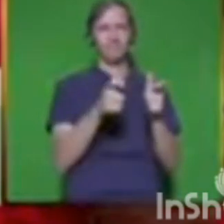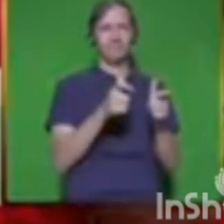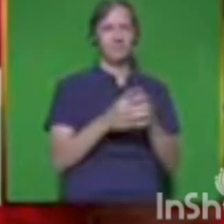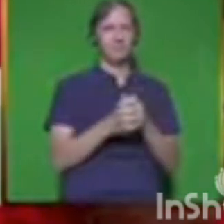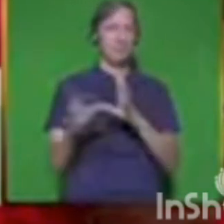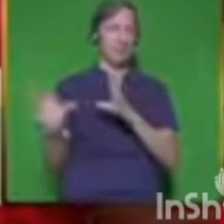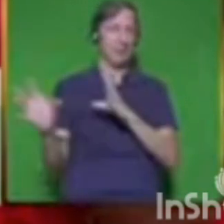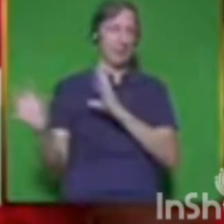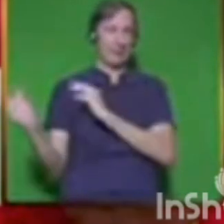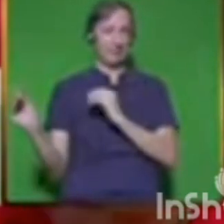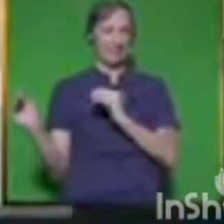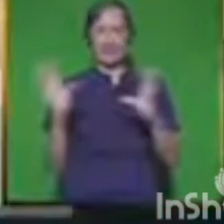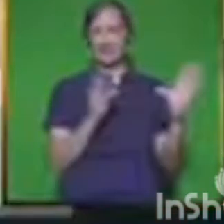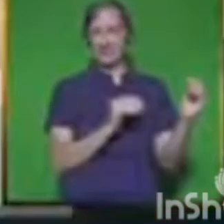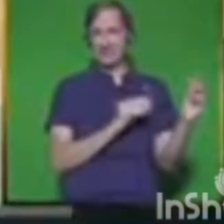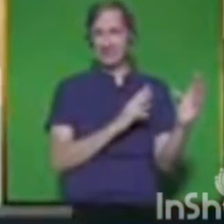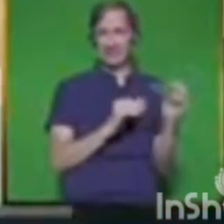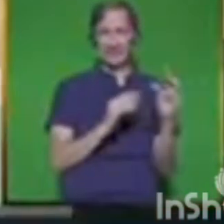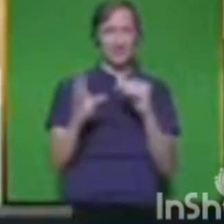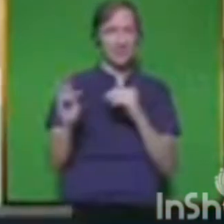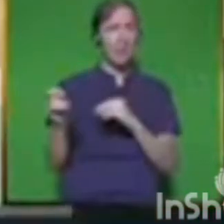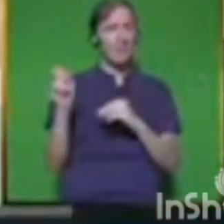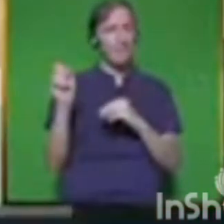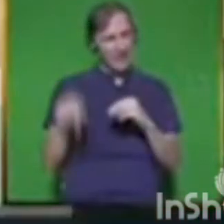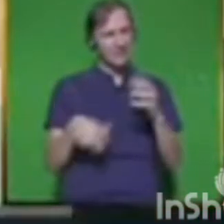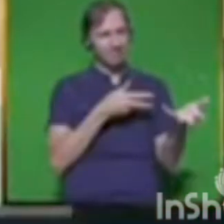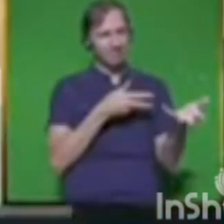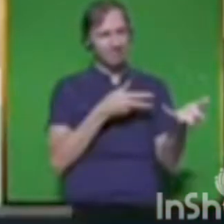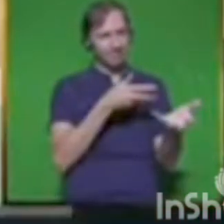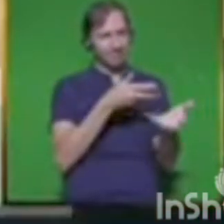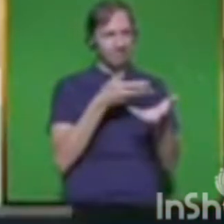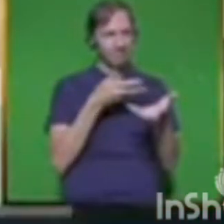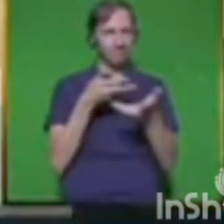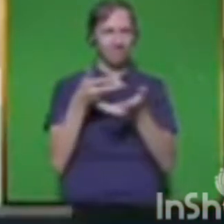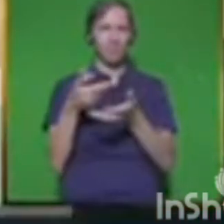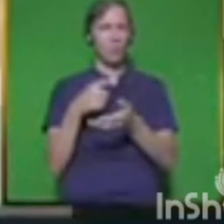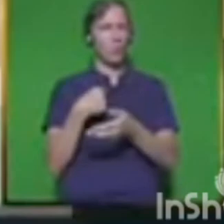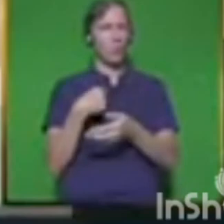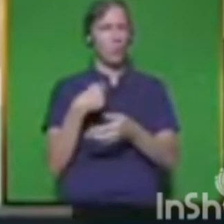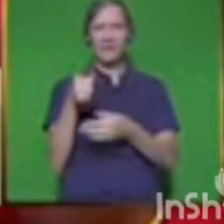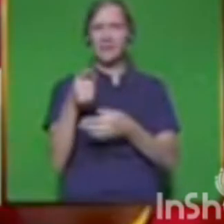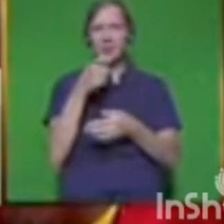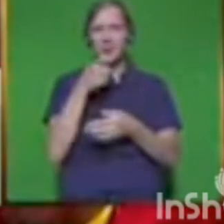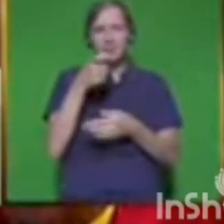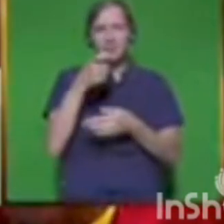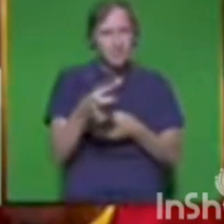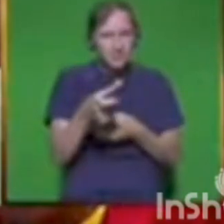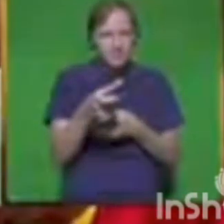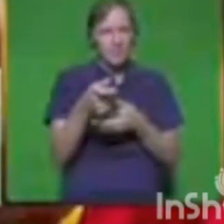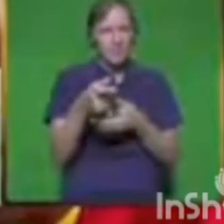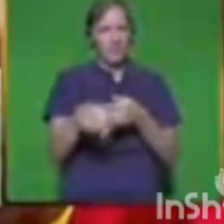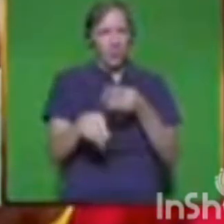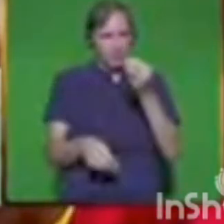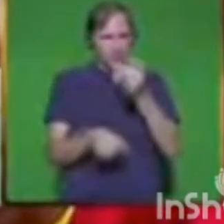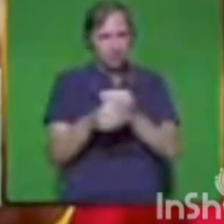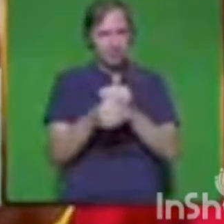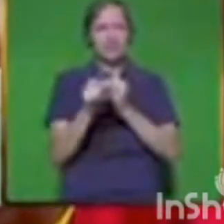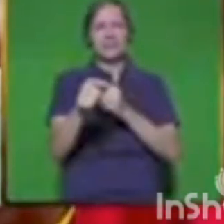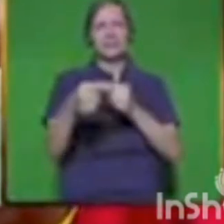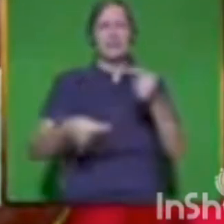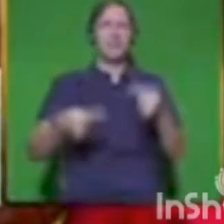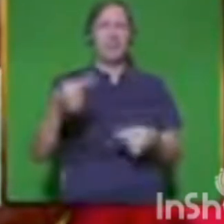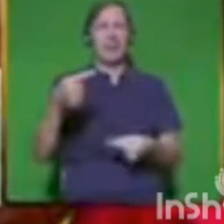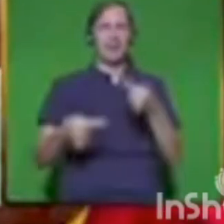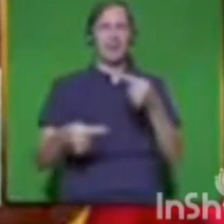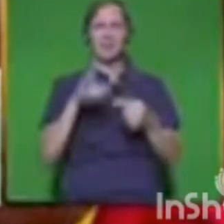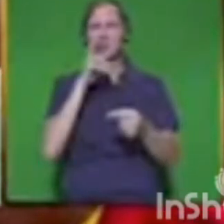in Parliament. We have to have that conversation. He doesn't make valuable contributions to debate in this Parliament. He goes there and he speaks